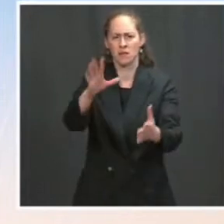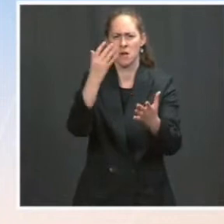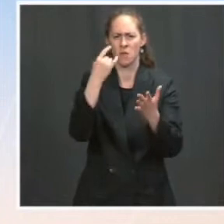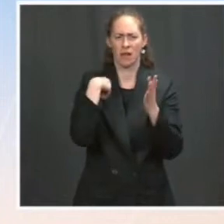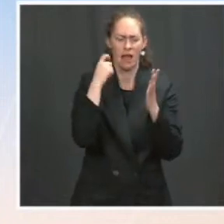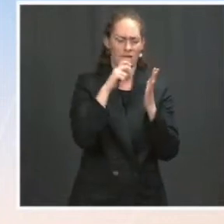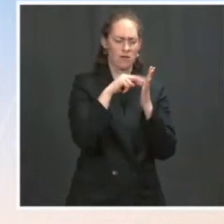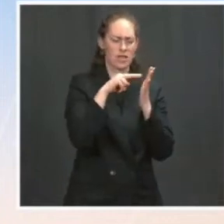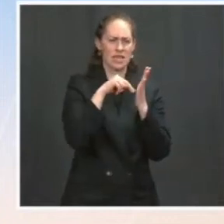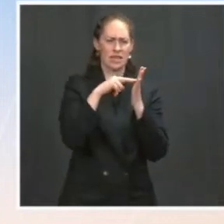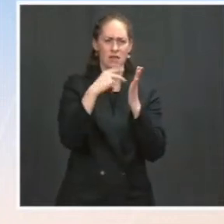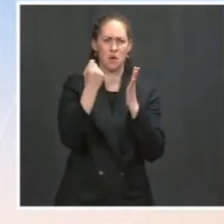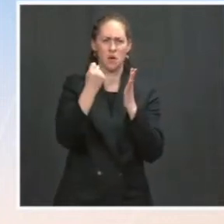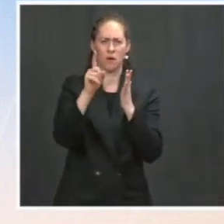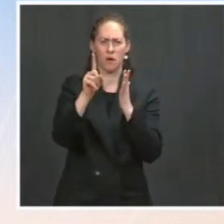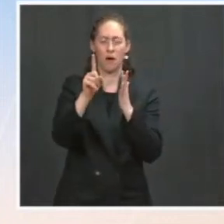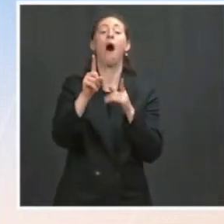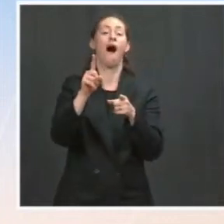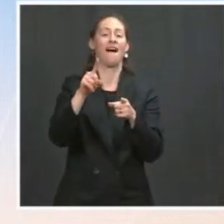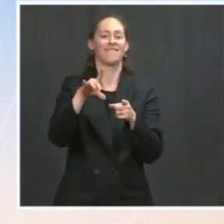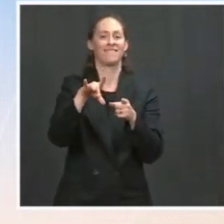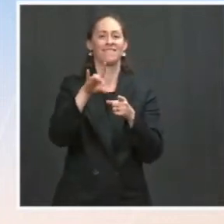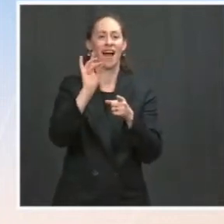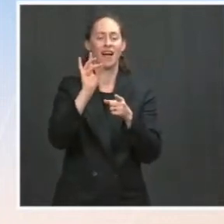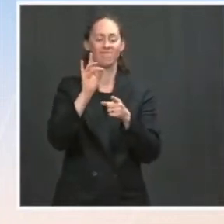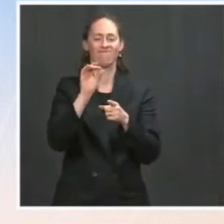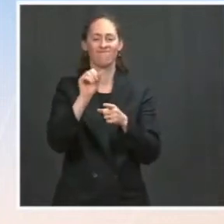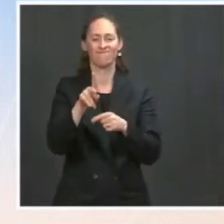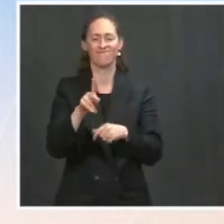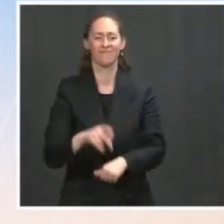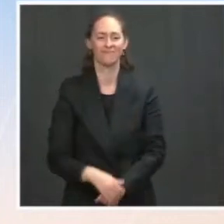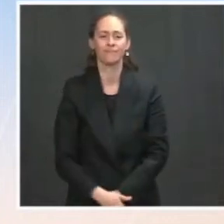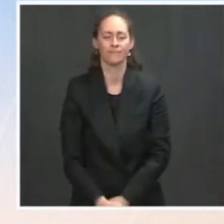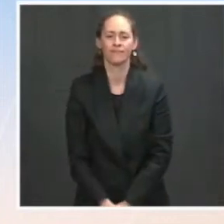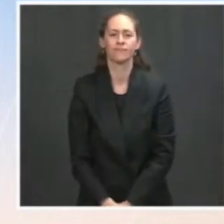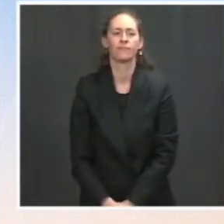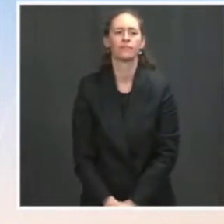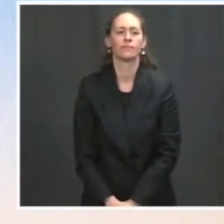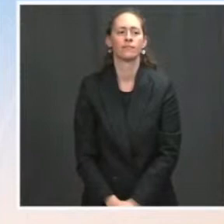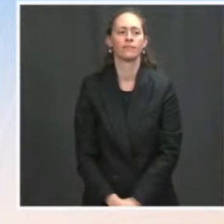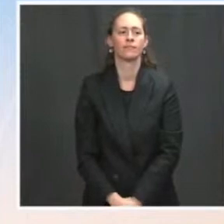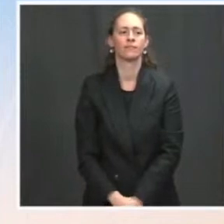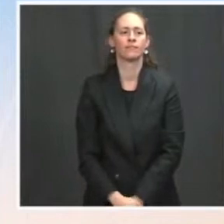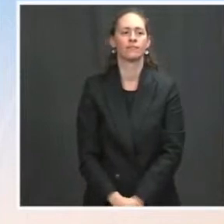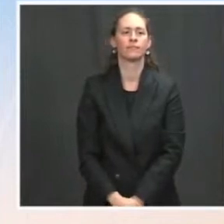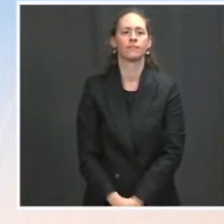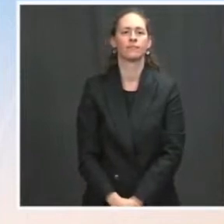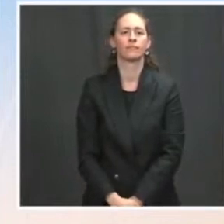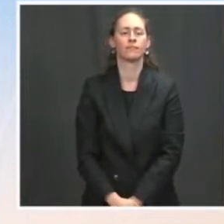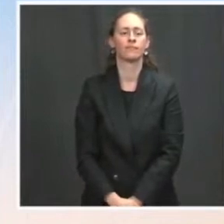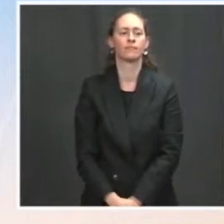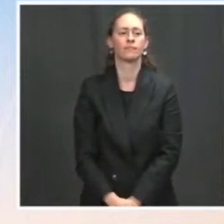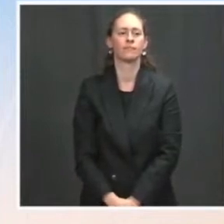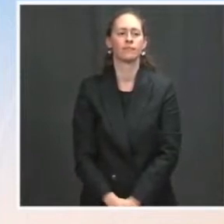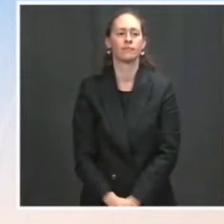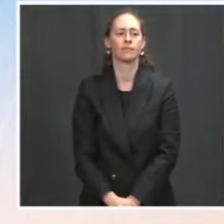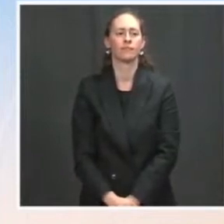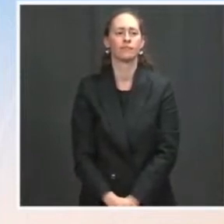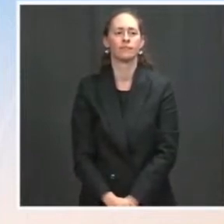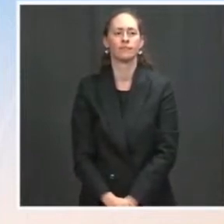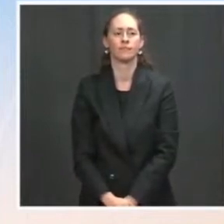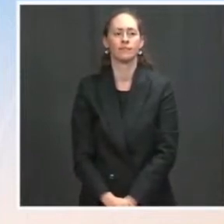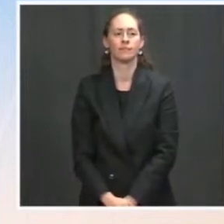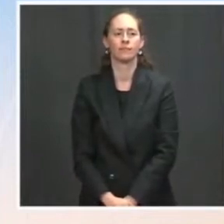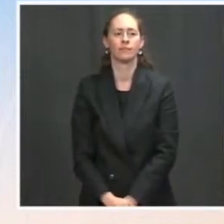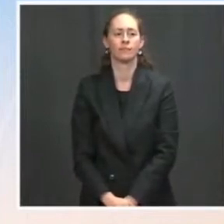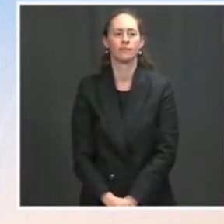here. Here we go. So as Amr noted, the president spoke today with NATO's Eastern Flank allies in a virtual